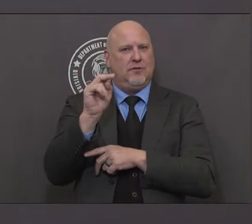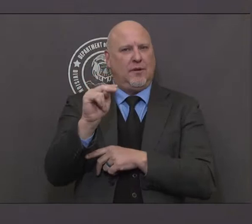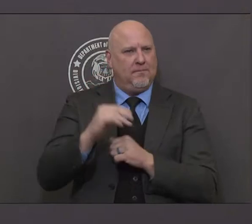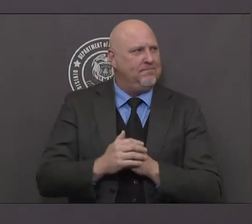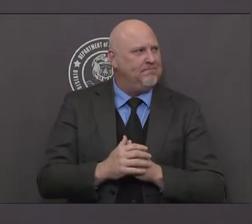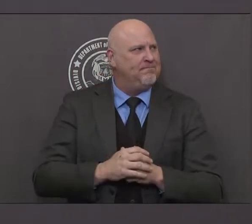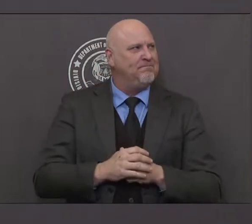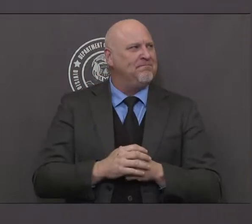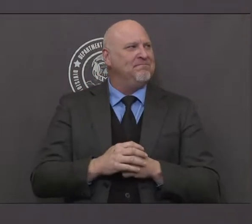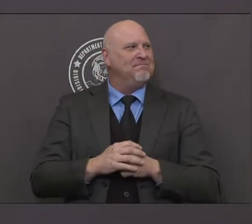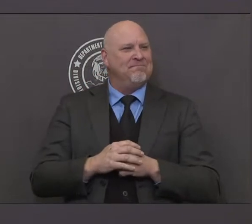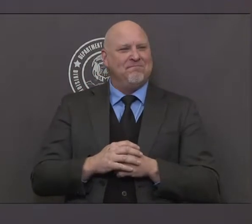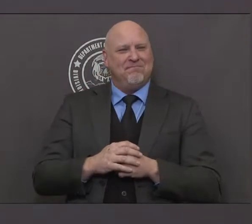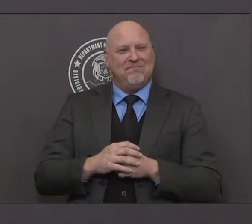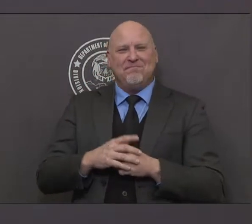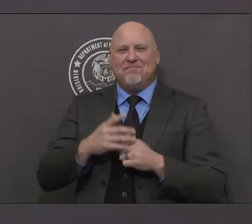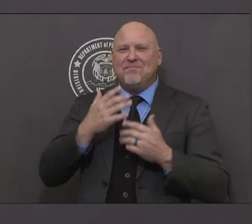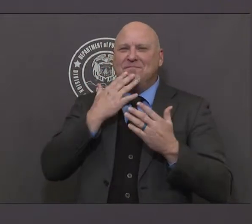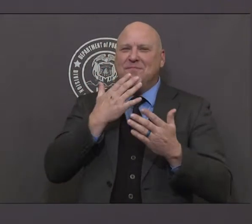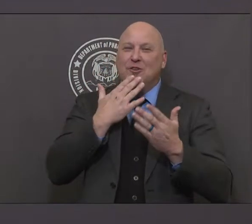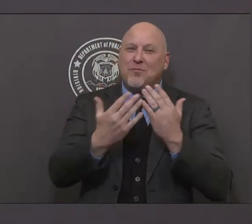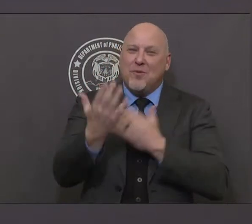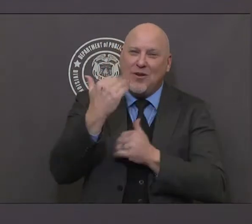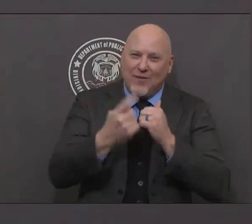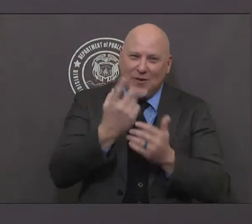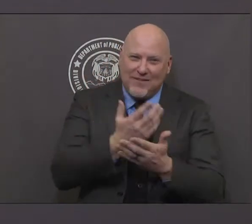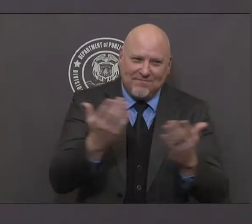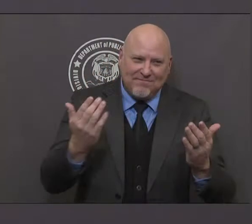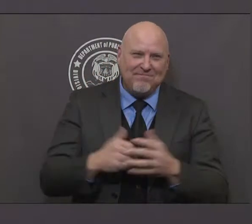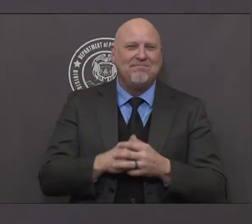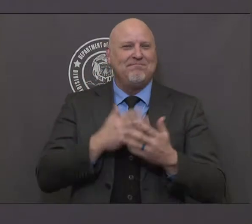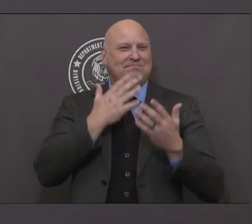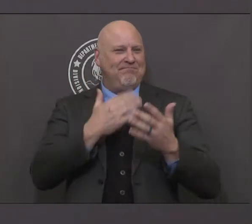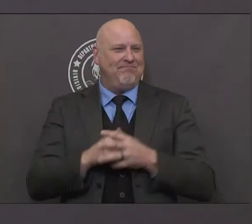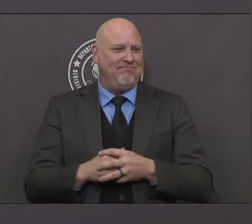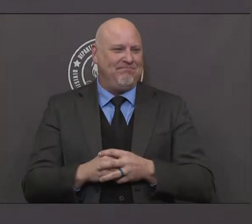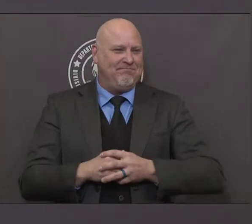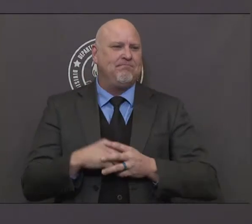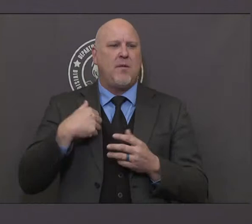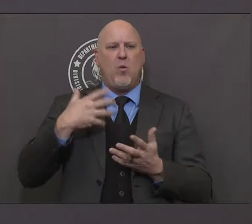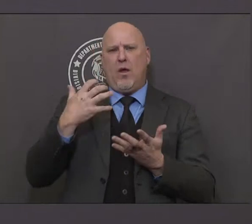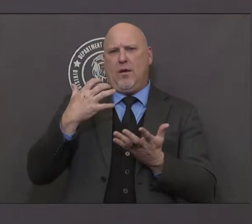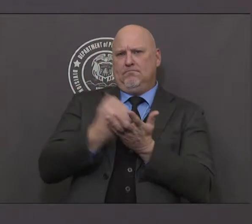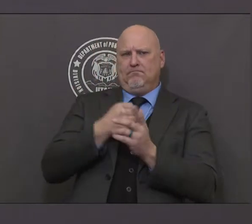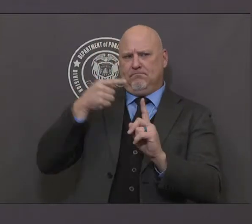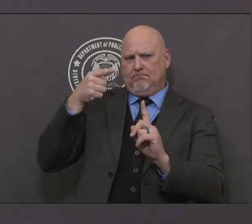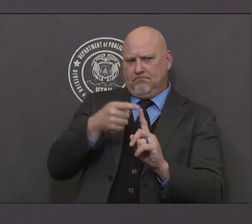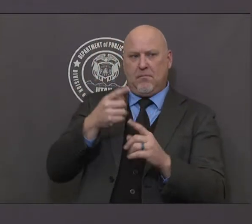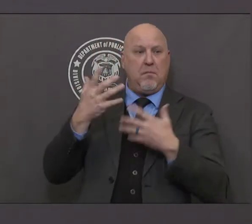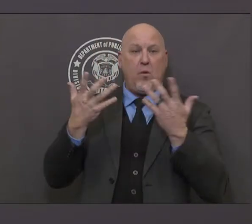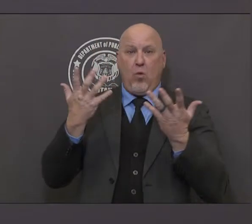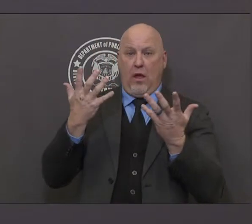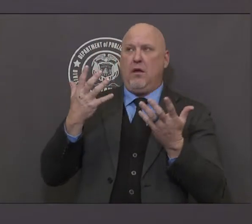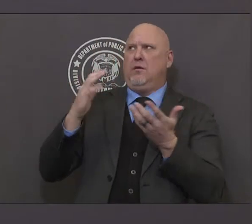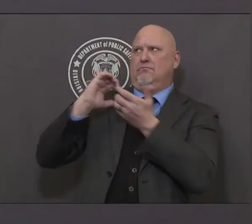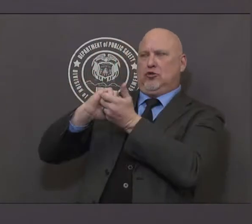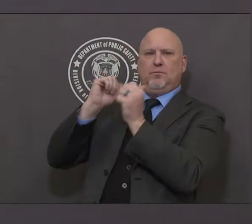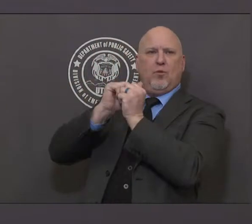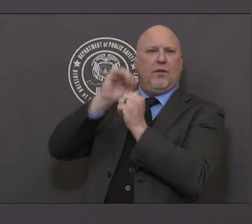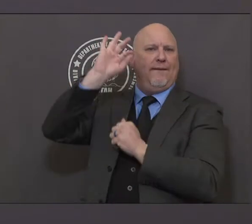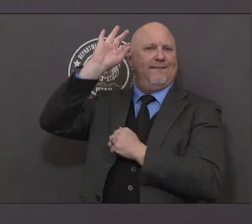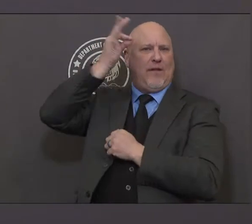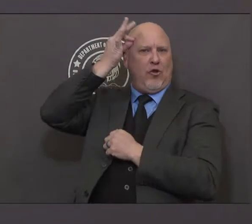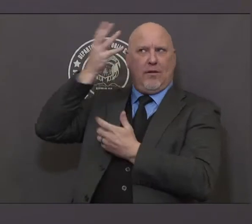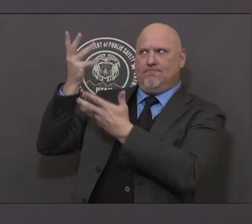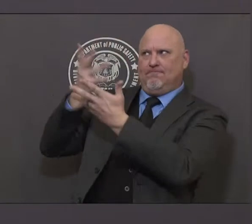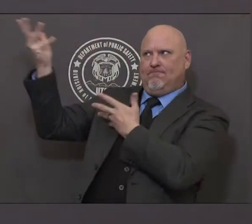Good morning. Thank you. I want to talk a little bit about our new federal partnerships that were announced from the Biden